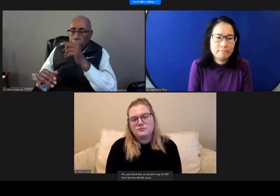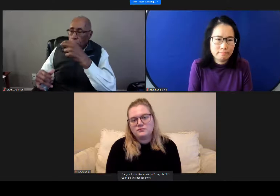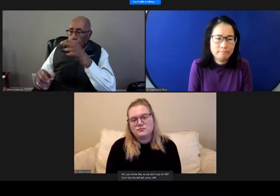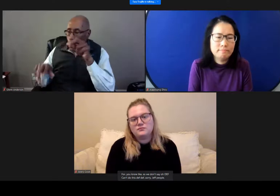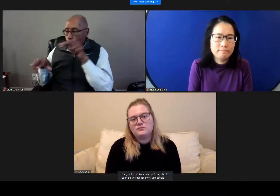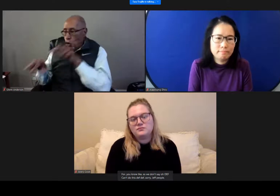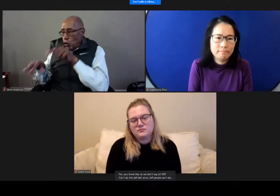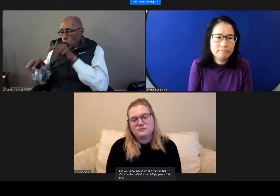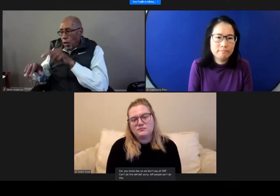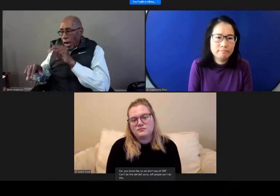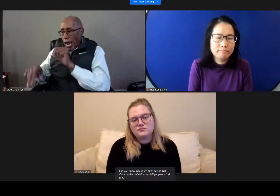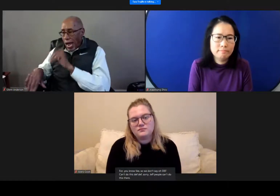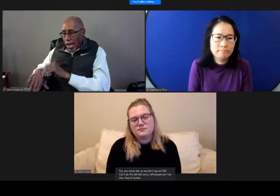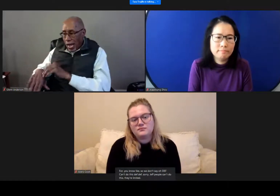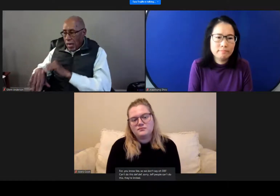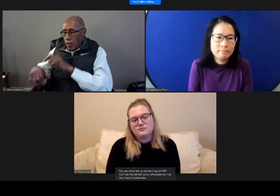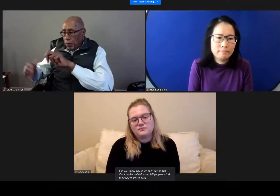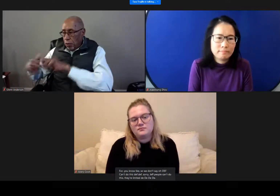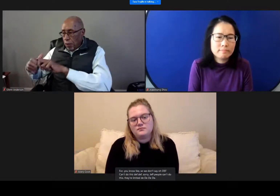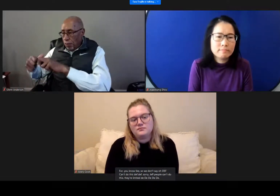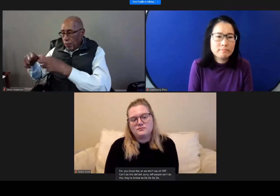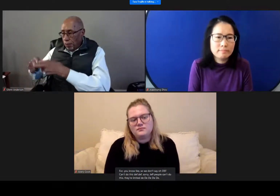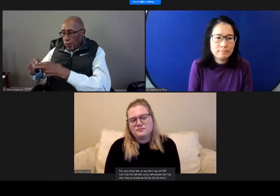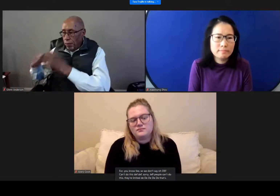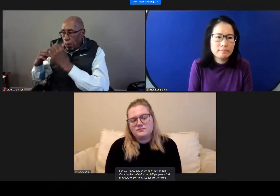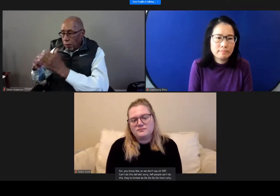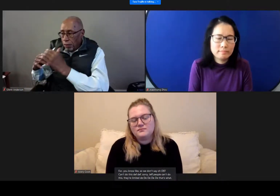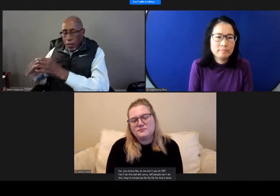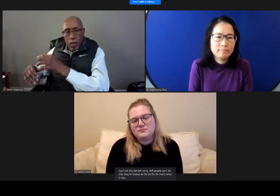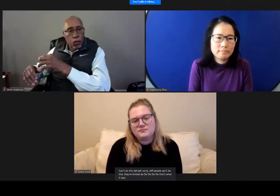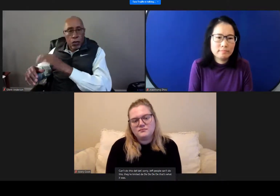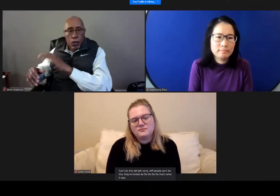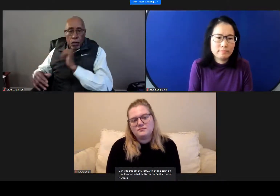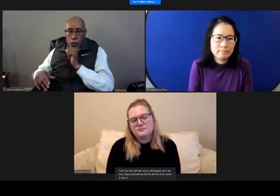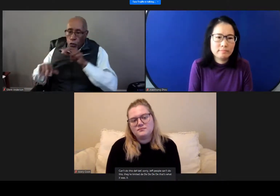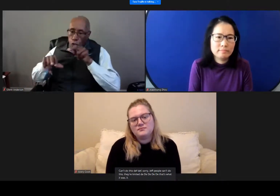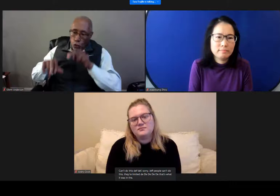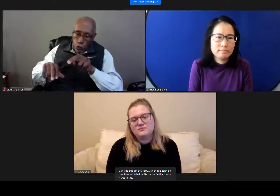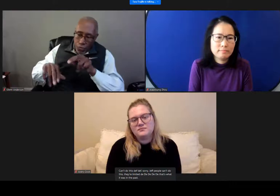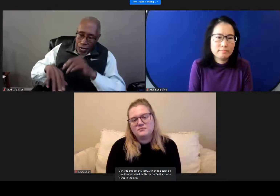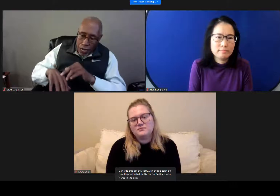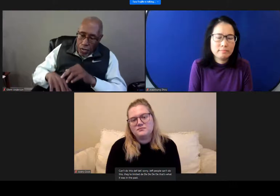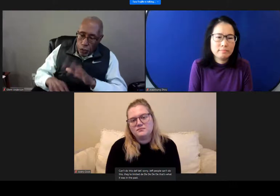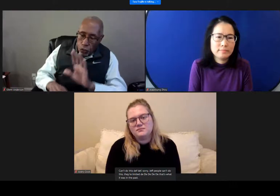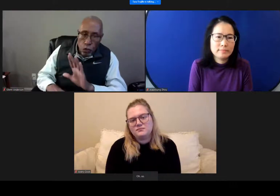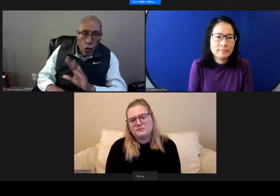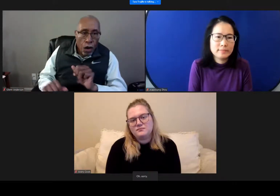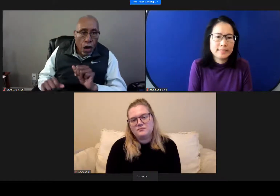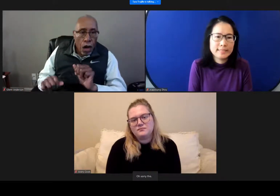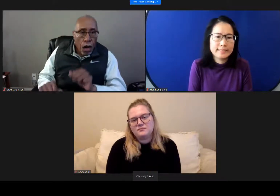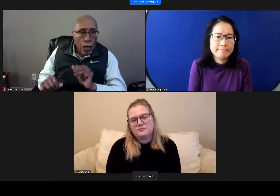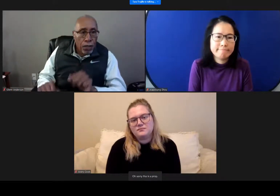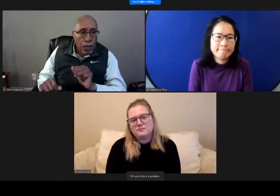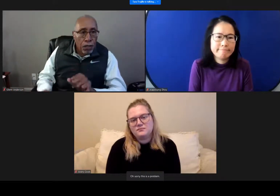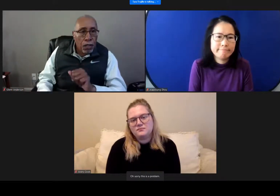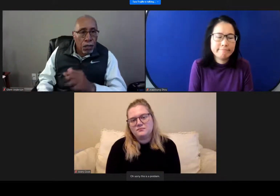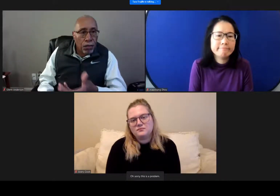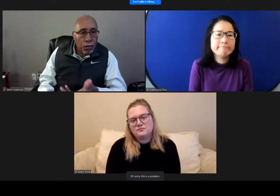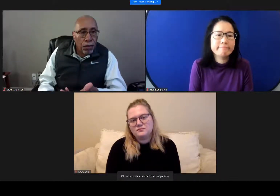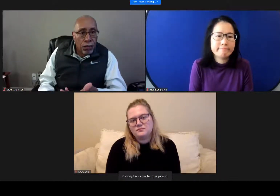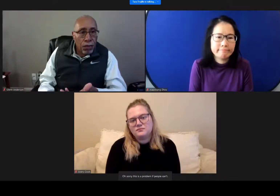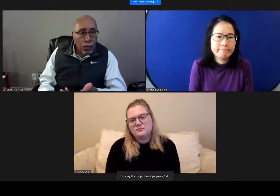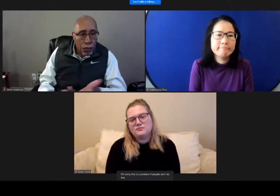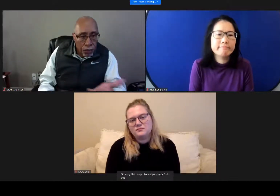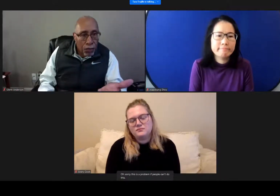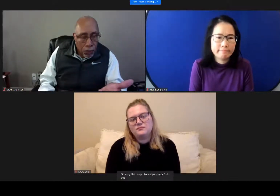people can't do this. They're limited, da, da, da, da, da. That's what it was in the past. Oh, sorry, this is a problem. Deaf people can't